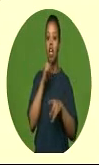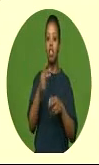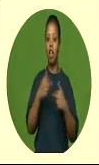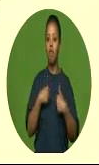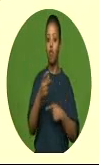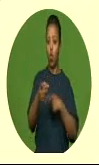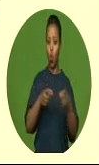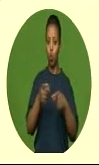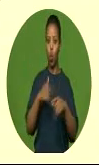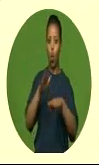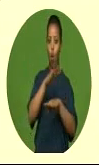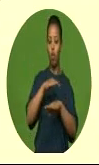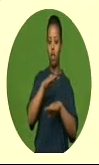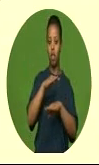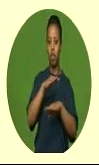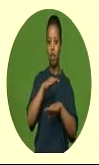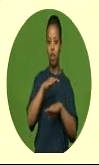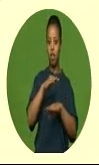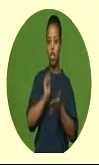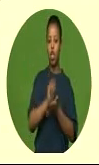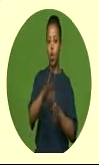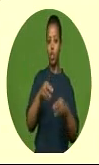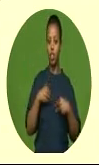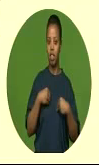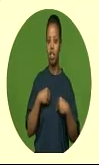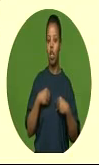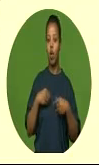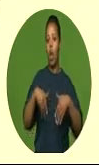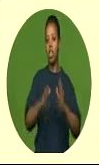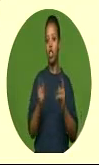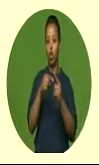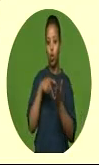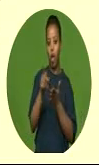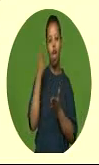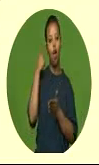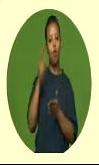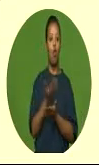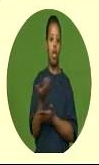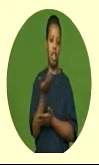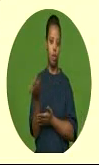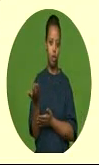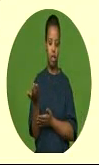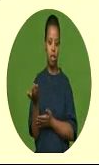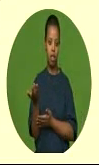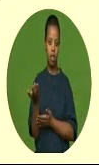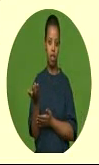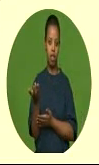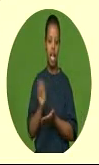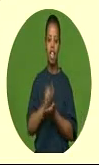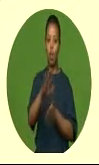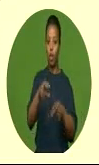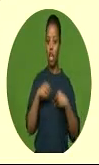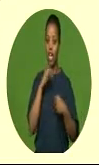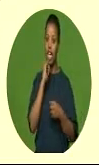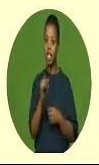have control over consignee's willingness to pay for the goods. The